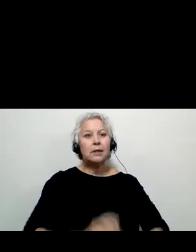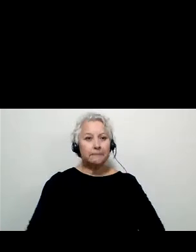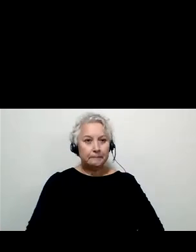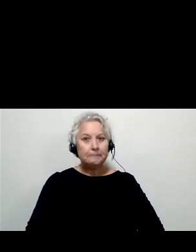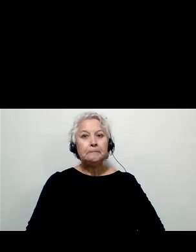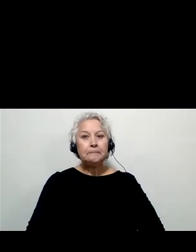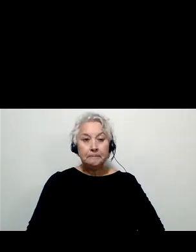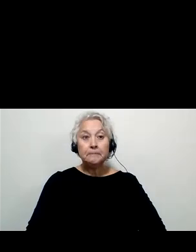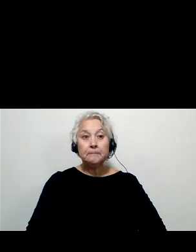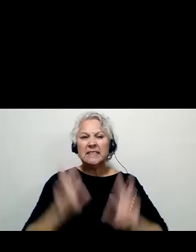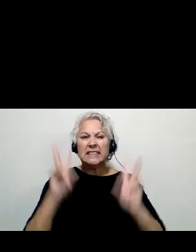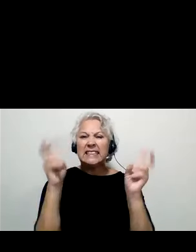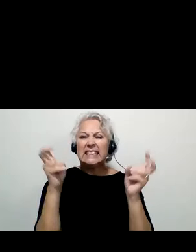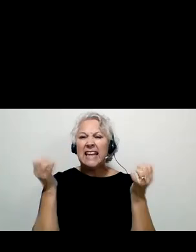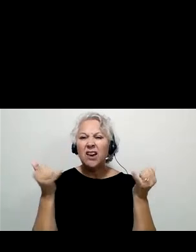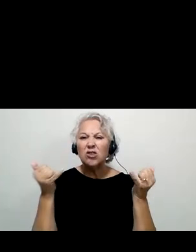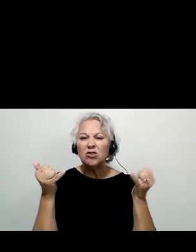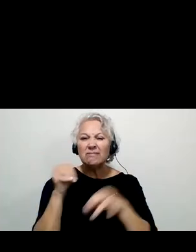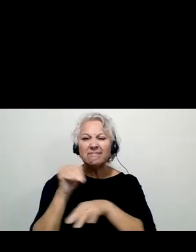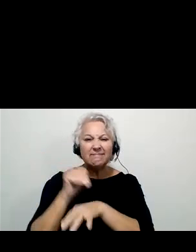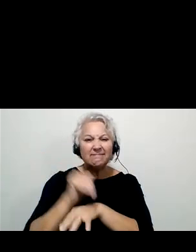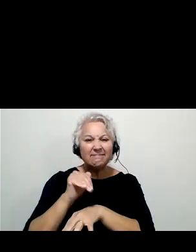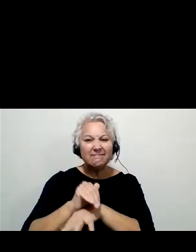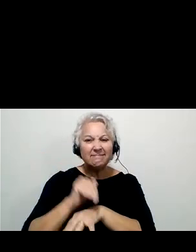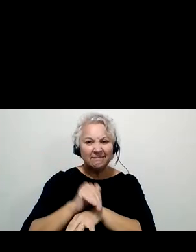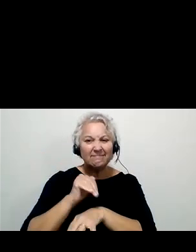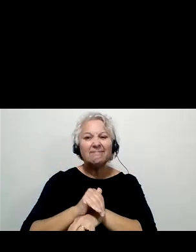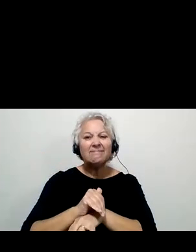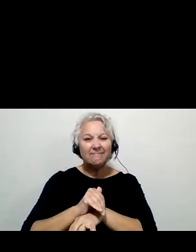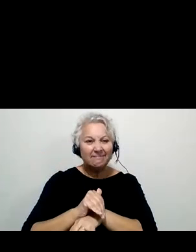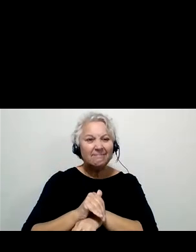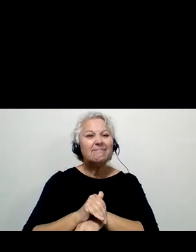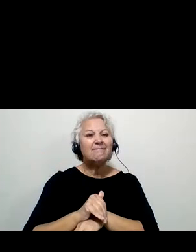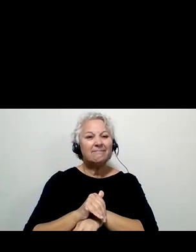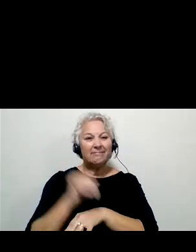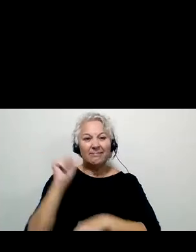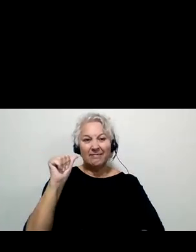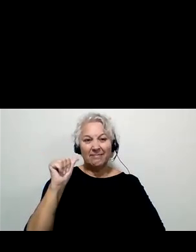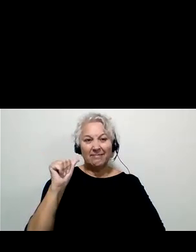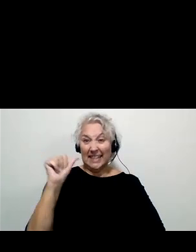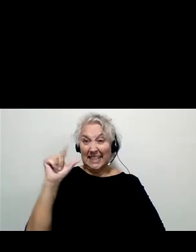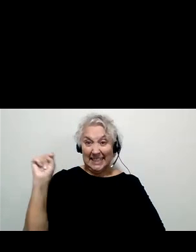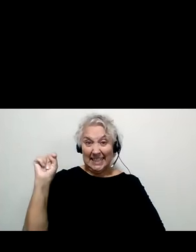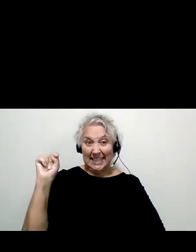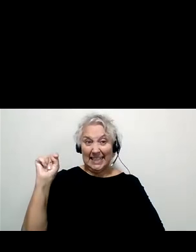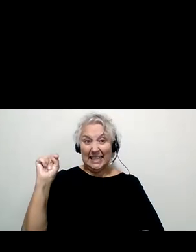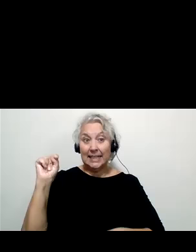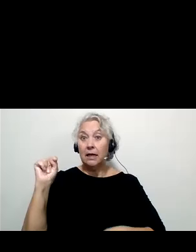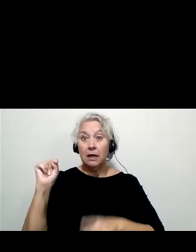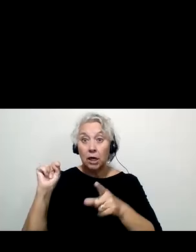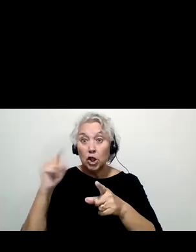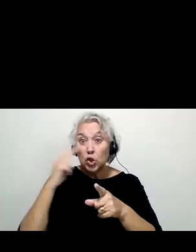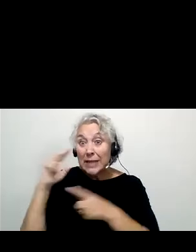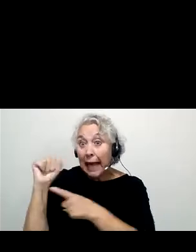right, the title of our presentation tonight is Assistive Technology. So whenever you see